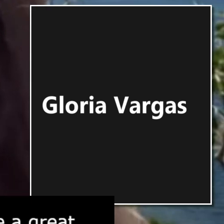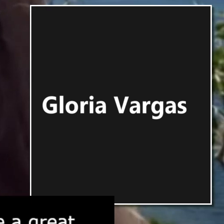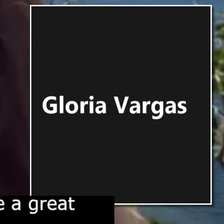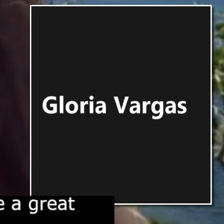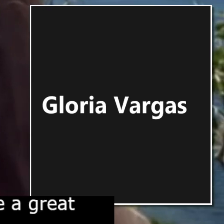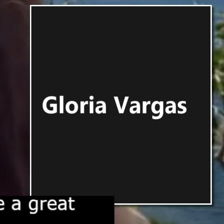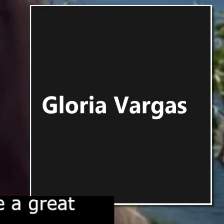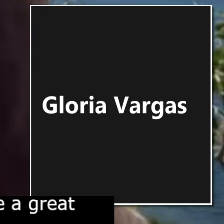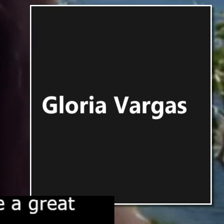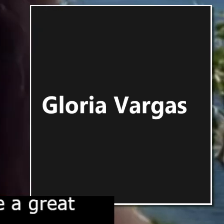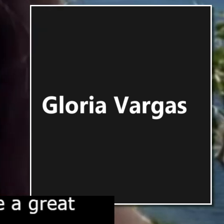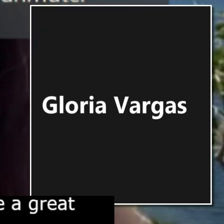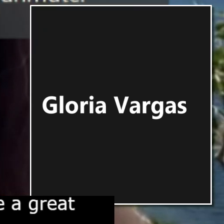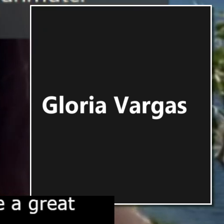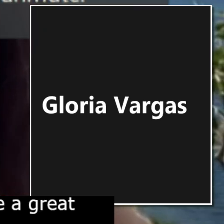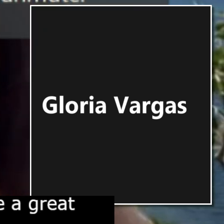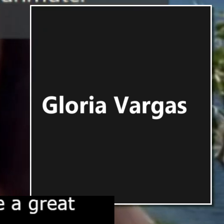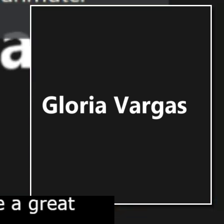Sivas.